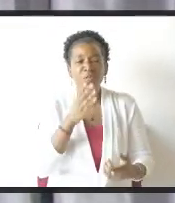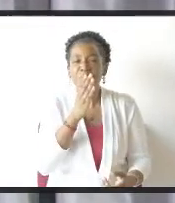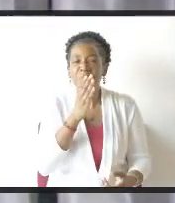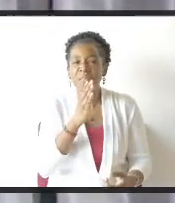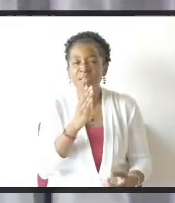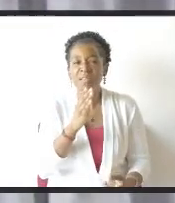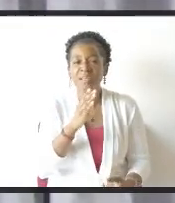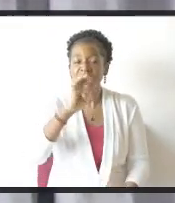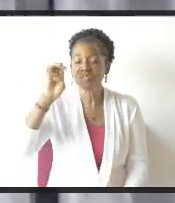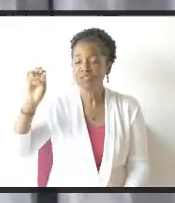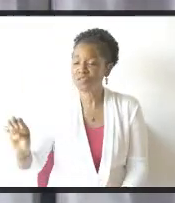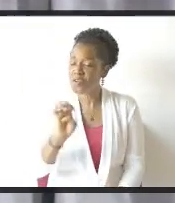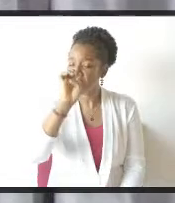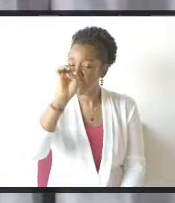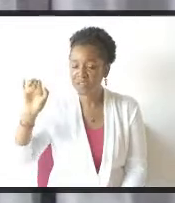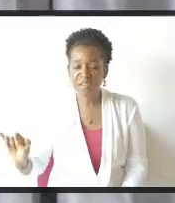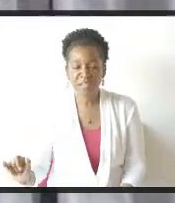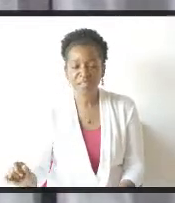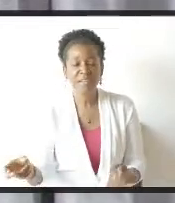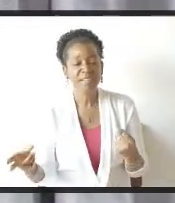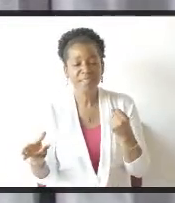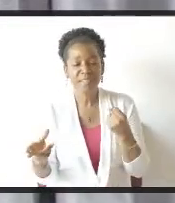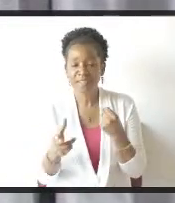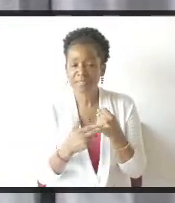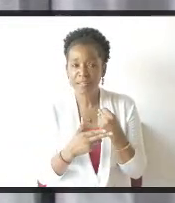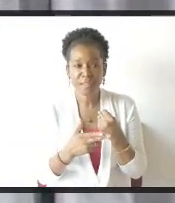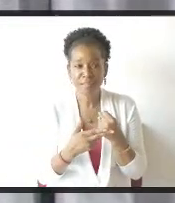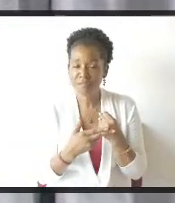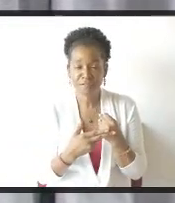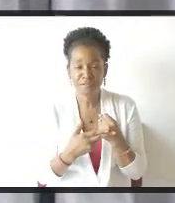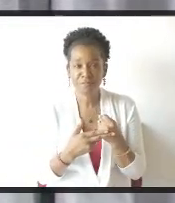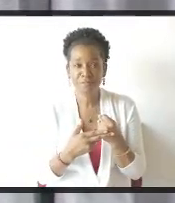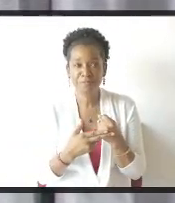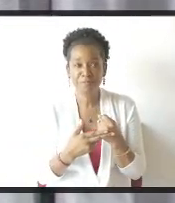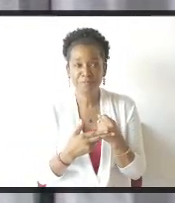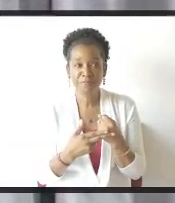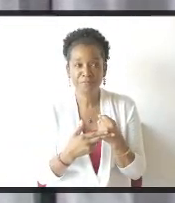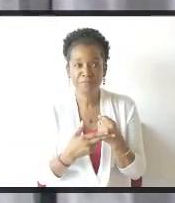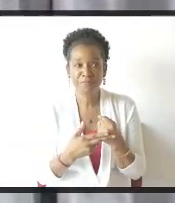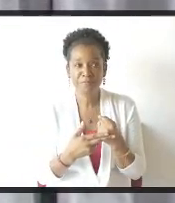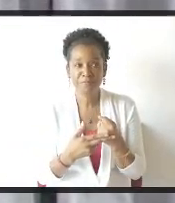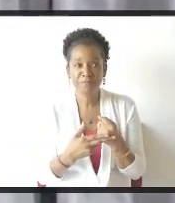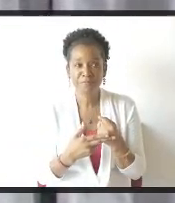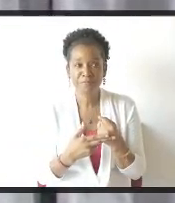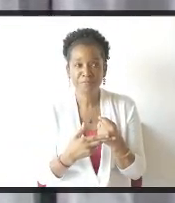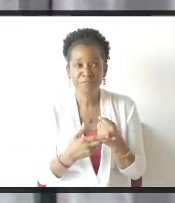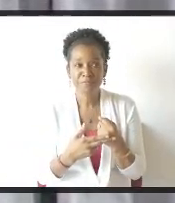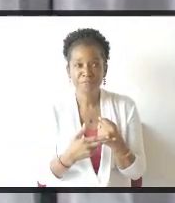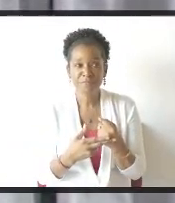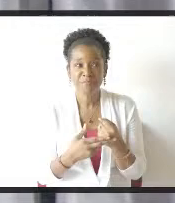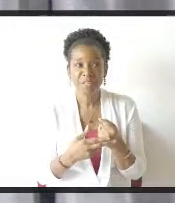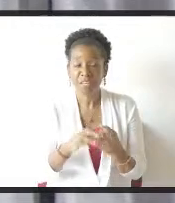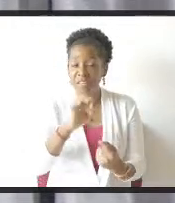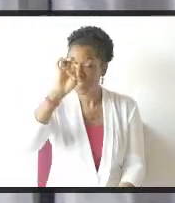Eternity is a long time to be sorry.